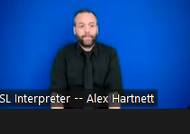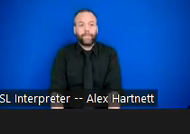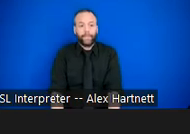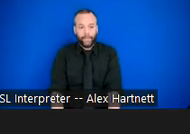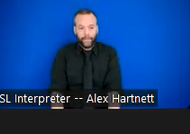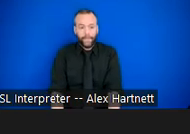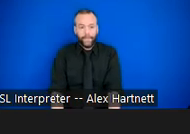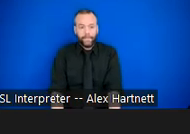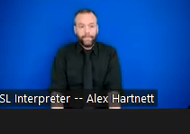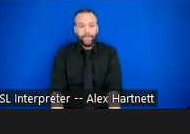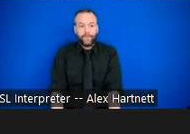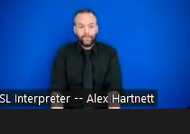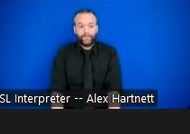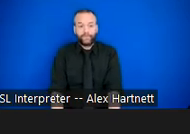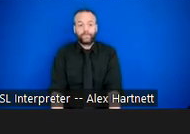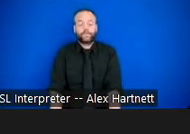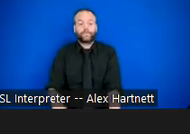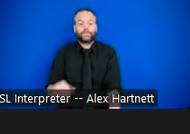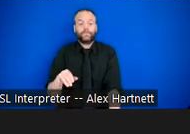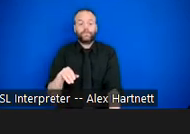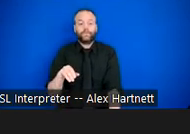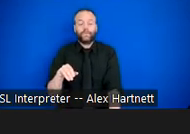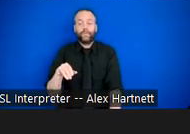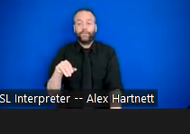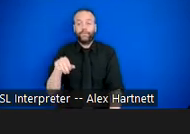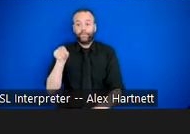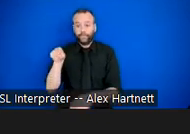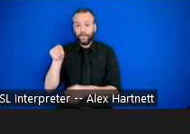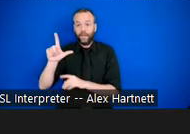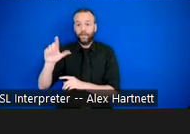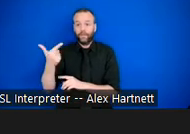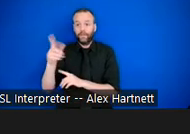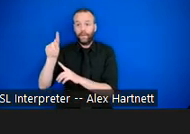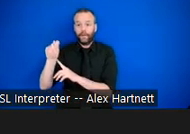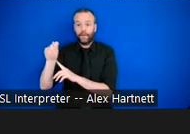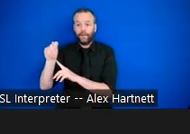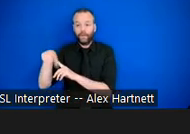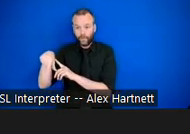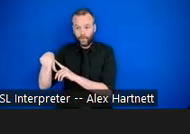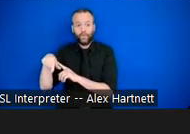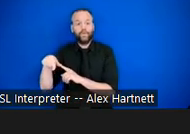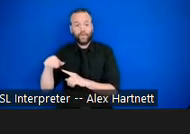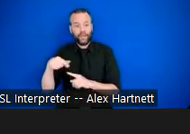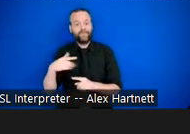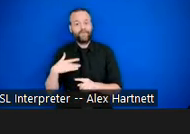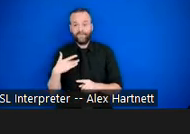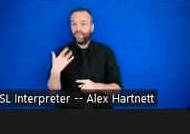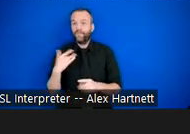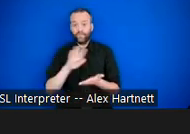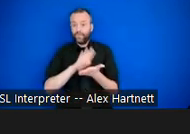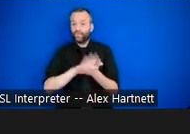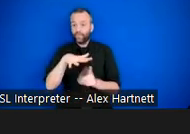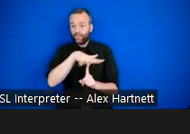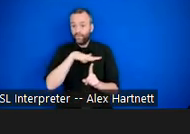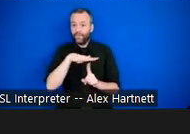LGBTQ youth who found their school to be LGBTQ affirming reported lower rates of attempting suicide from the Trevor